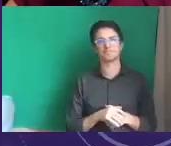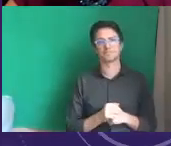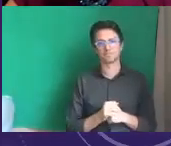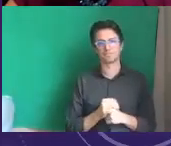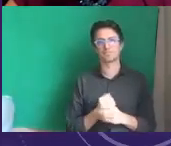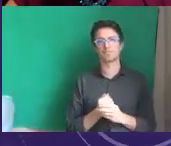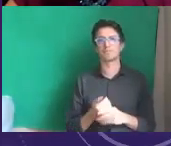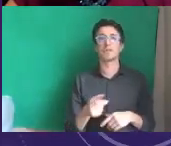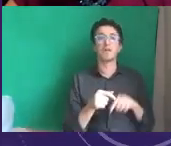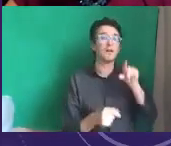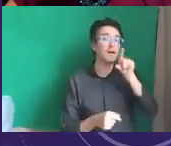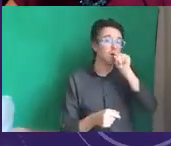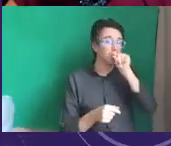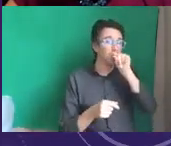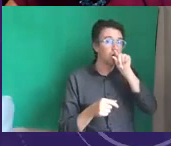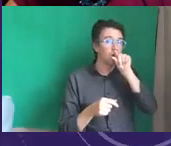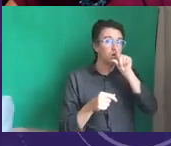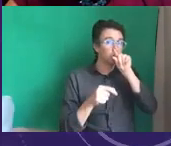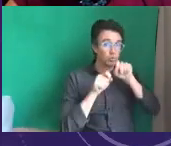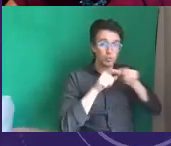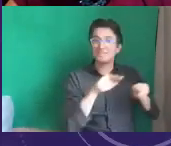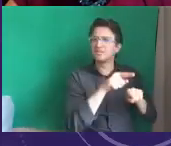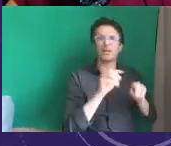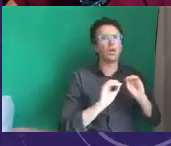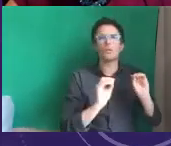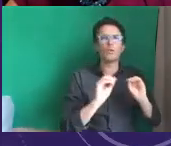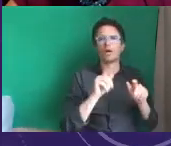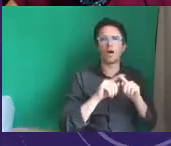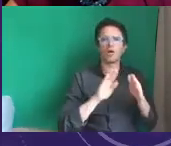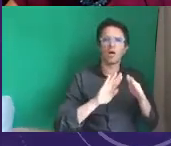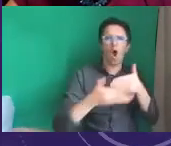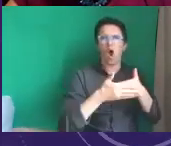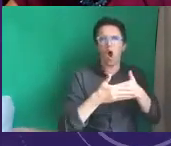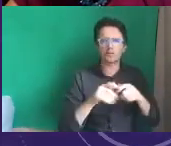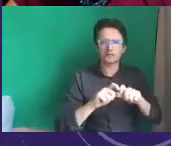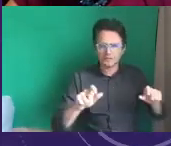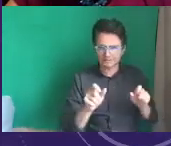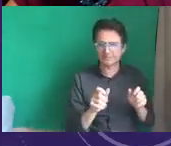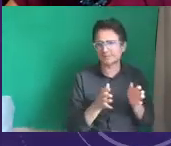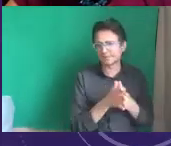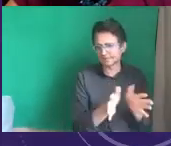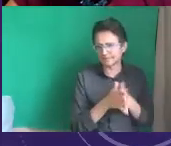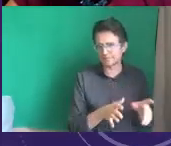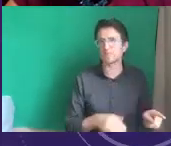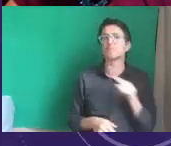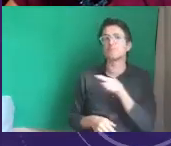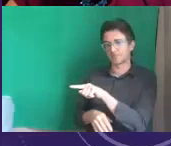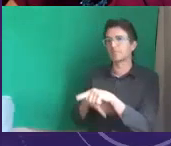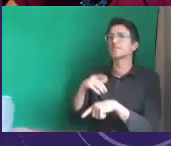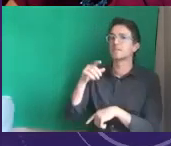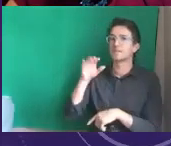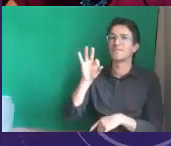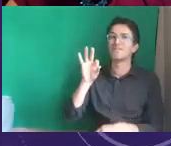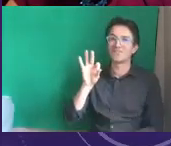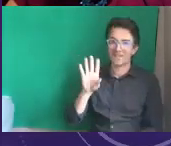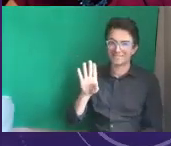to enable the alt text feature and setting. And then I just gave you an example of an